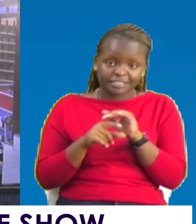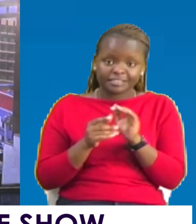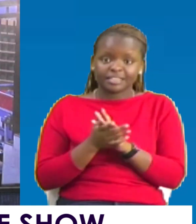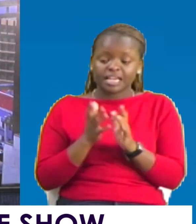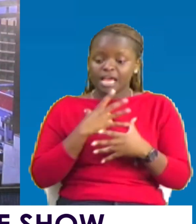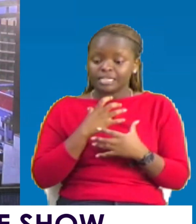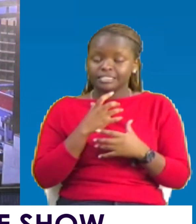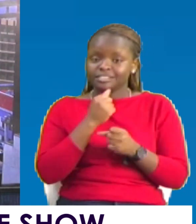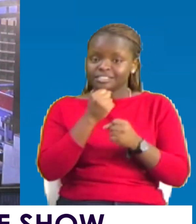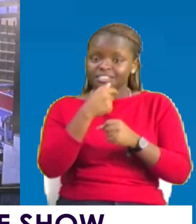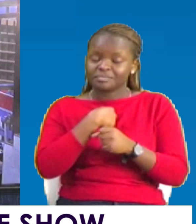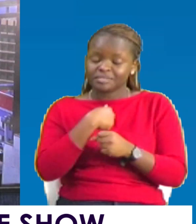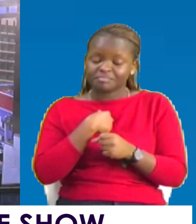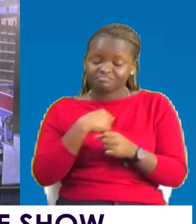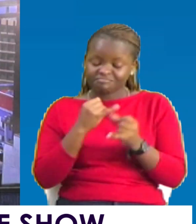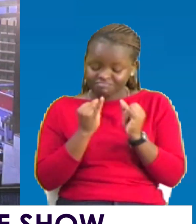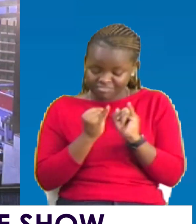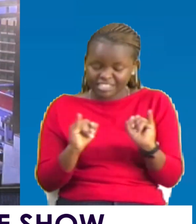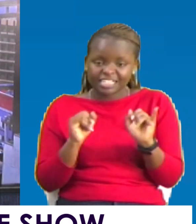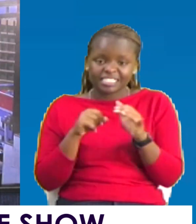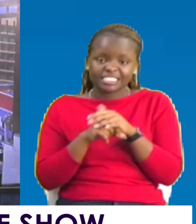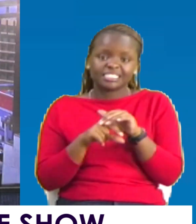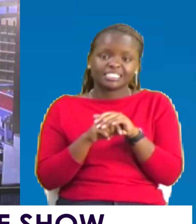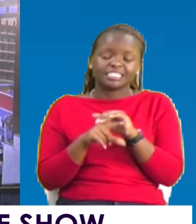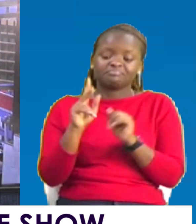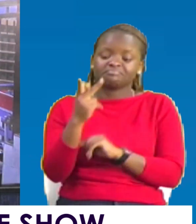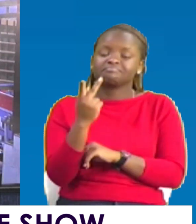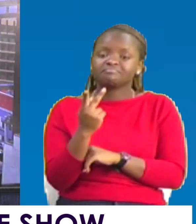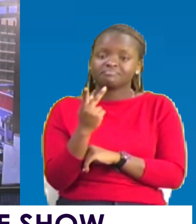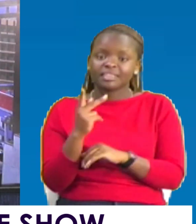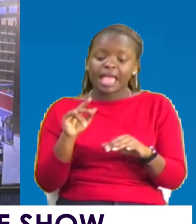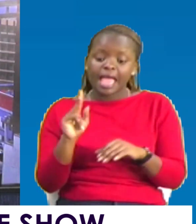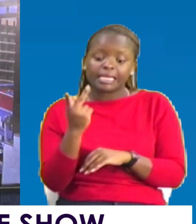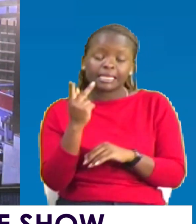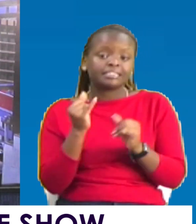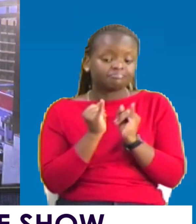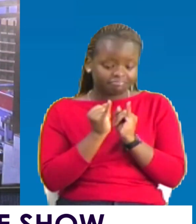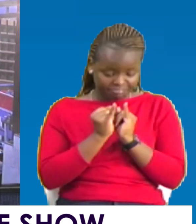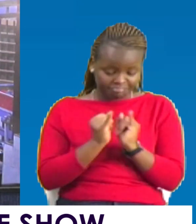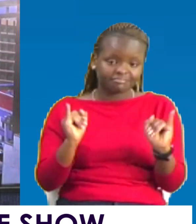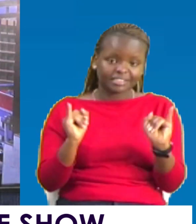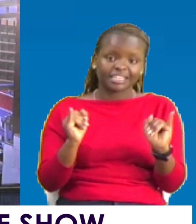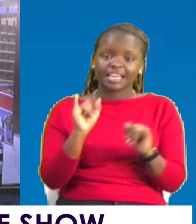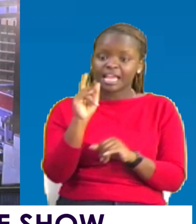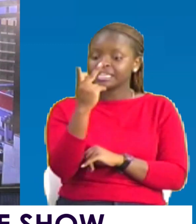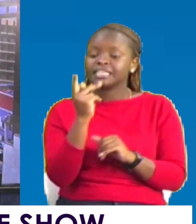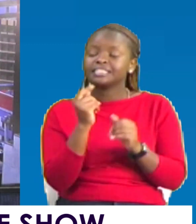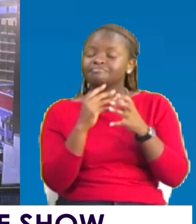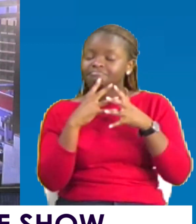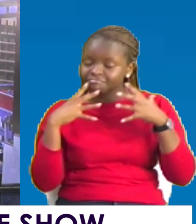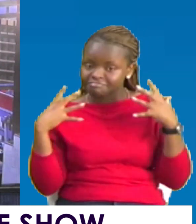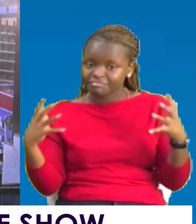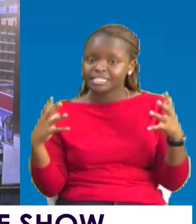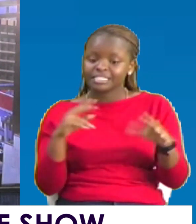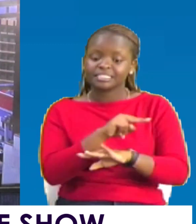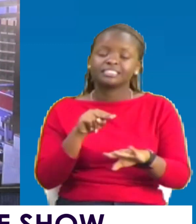me, there is a pure seed of Kenya. There is the right seed of Kenya. Kenya is pure. Kenya is great. Kenya is a